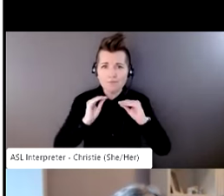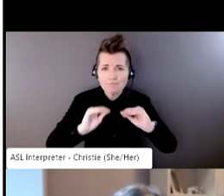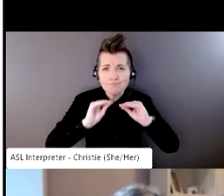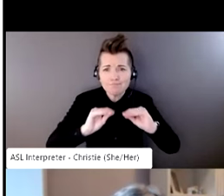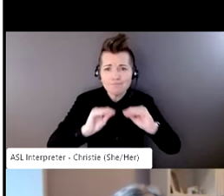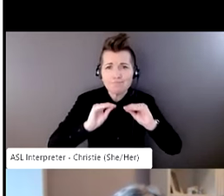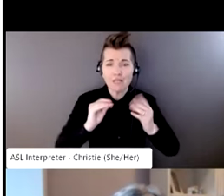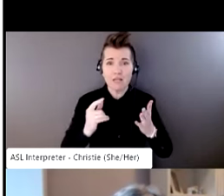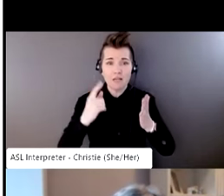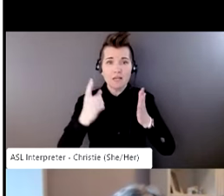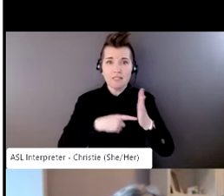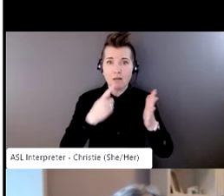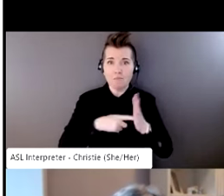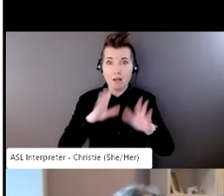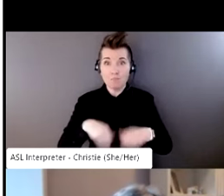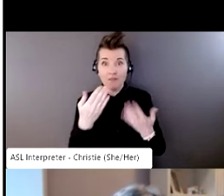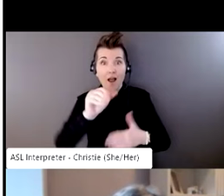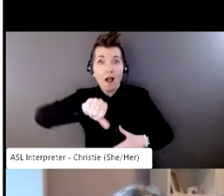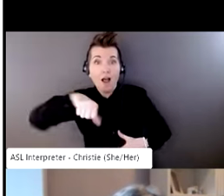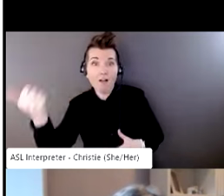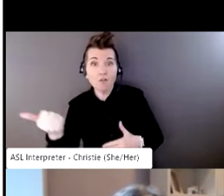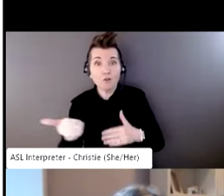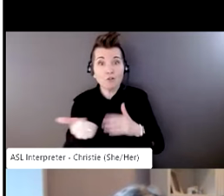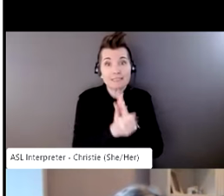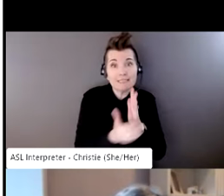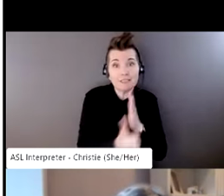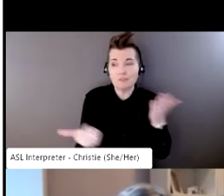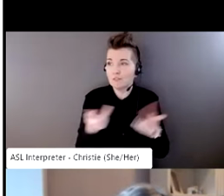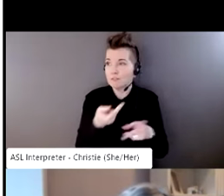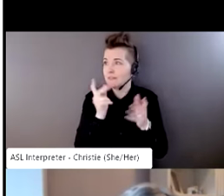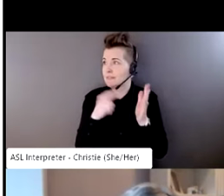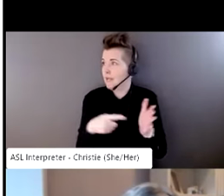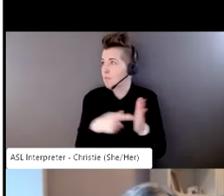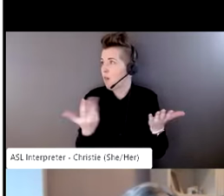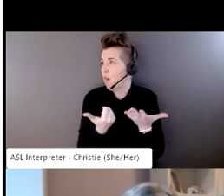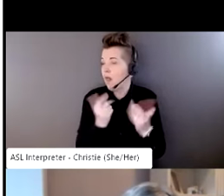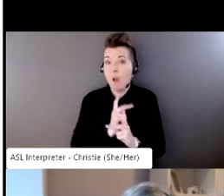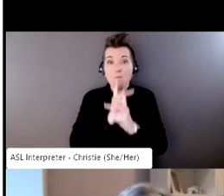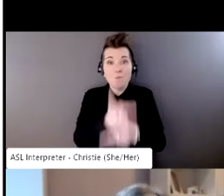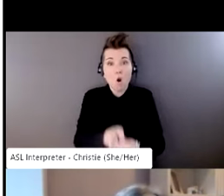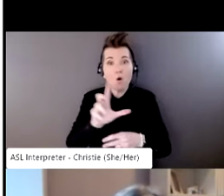extend to other programs like lending out devices or working with an entire